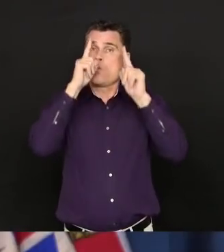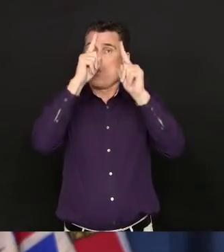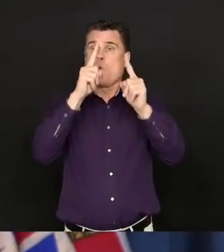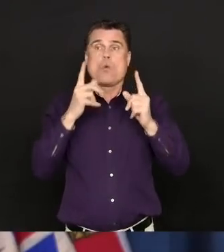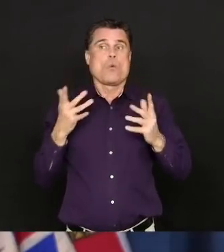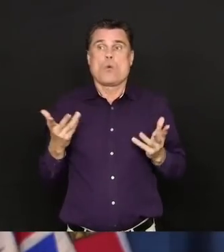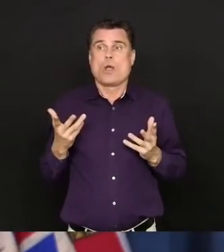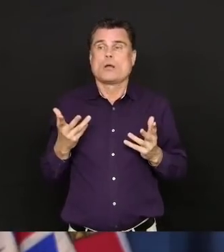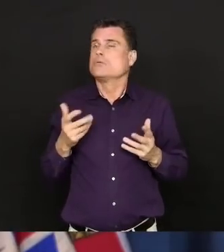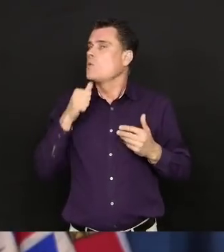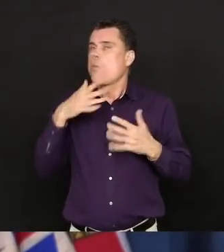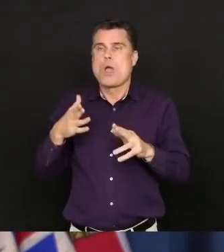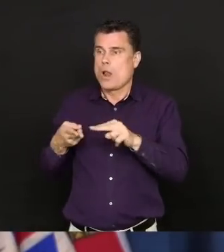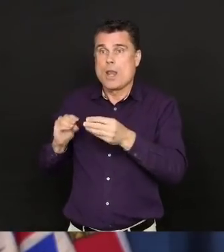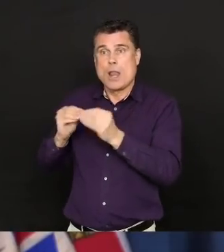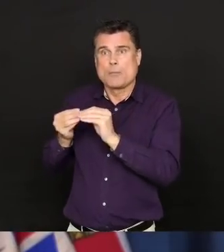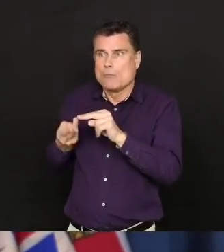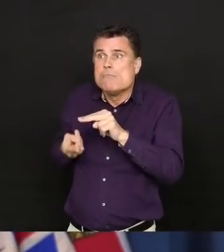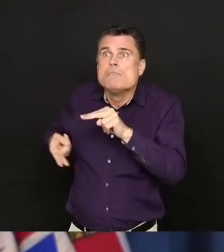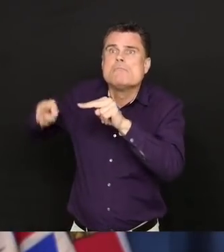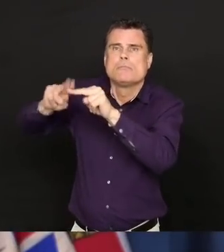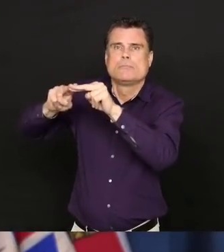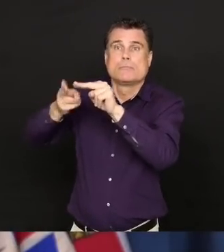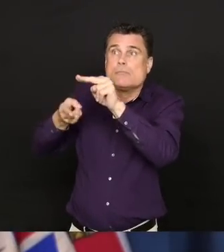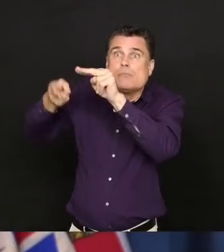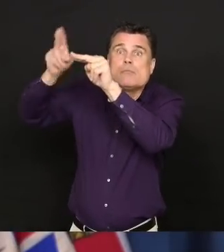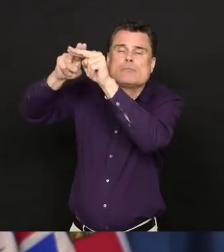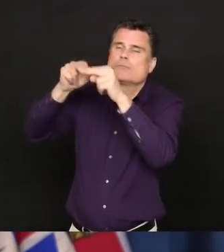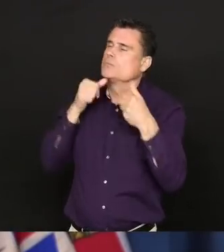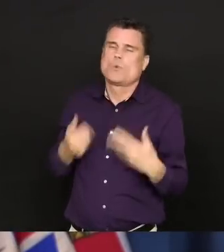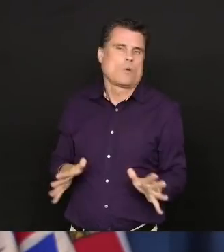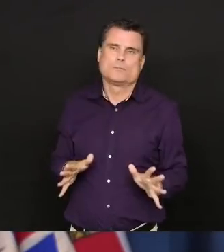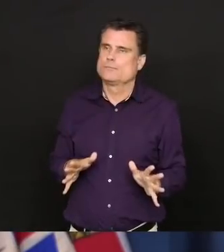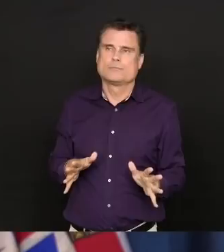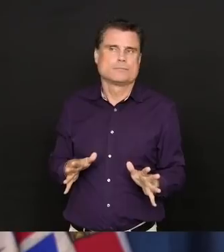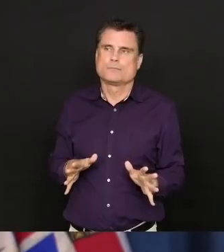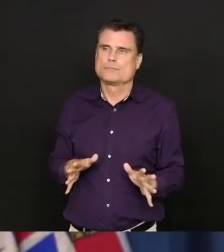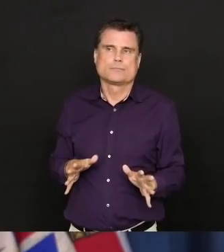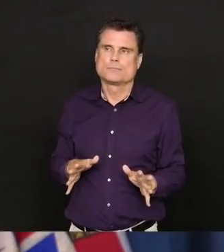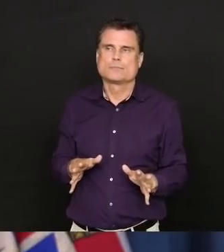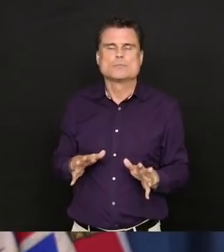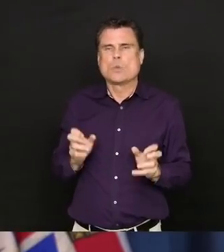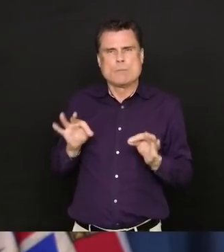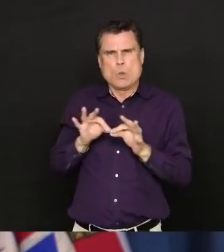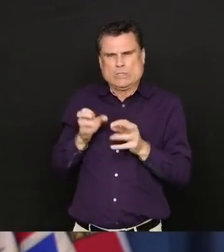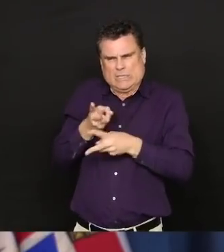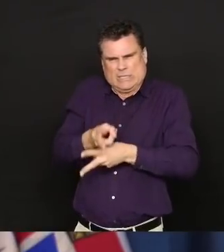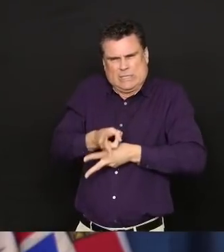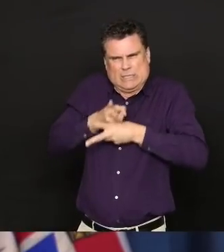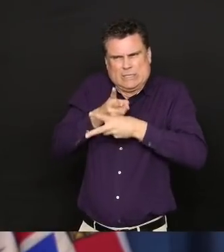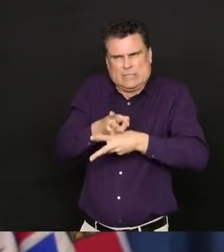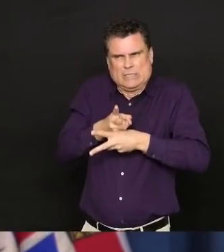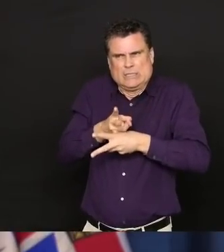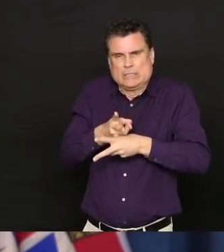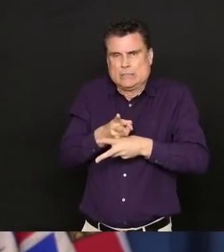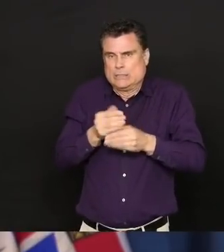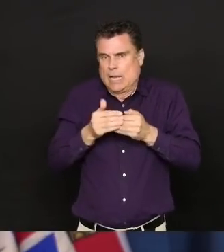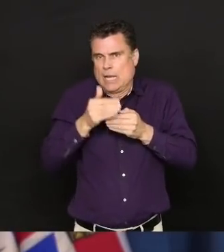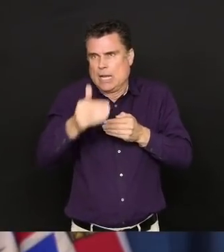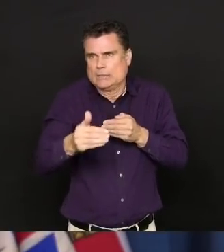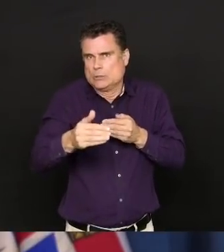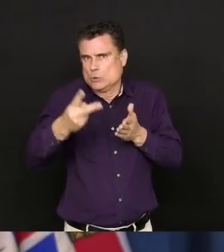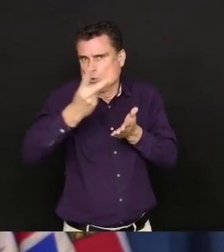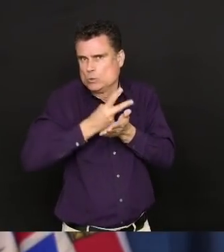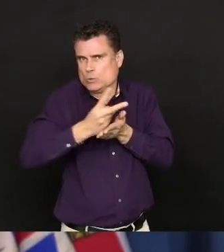that over the next couple of weeks, and we need to watch what's happening around us, because we are, of course, we're part of that